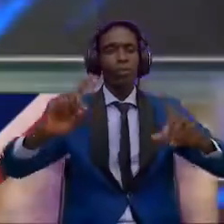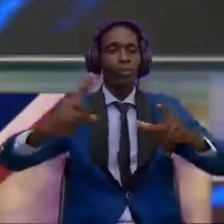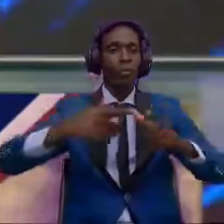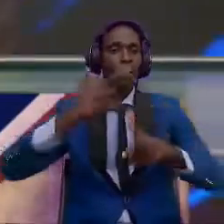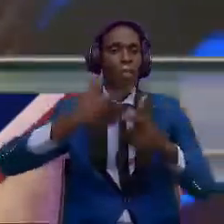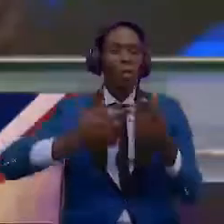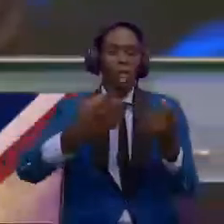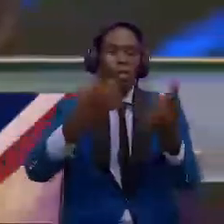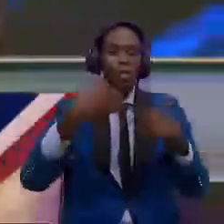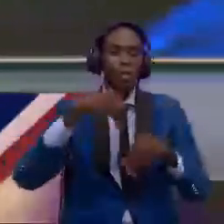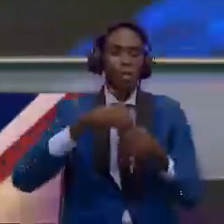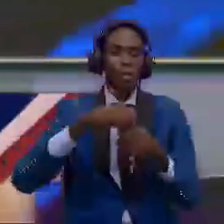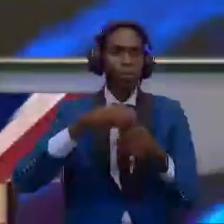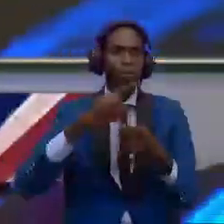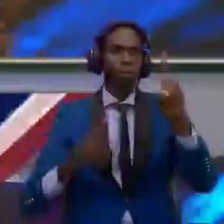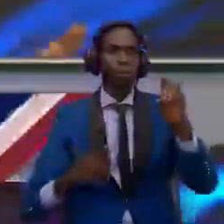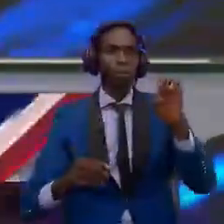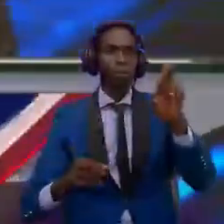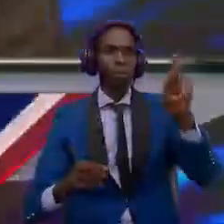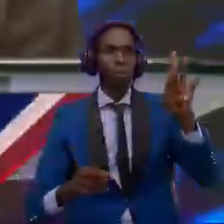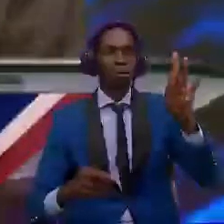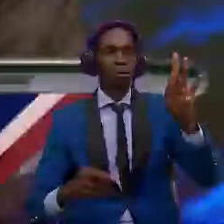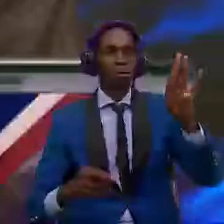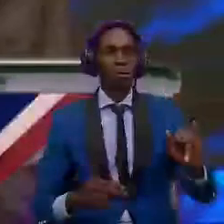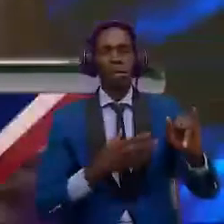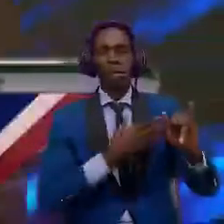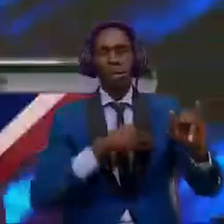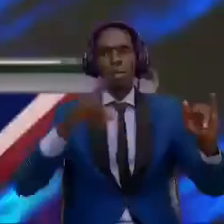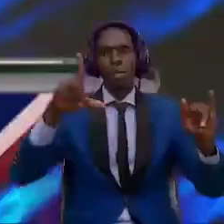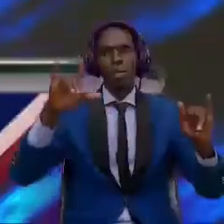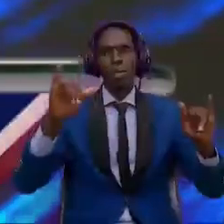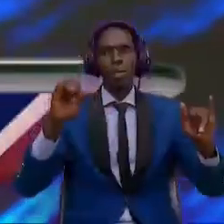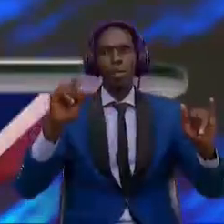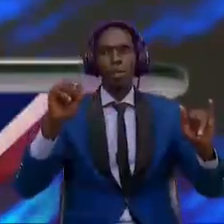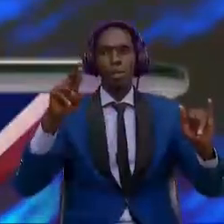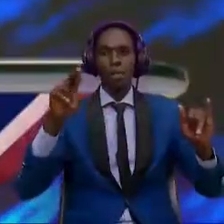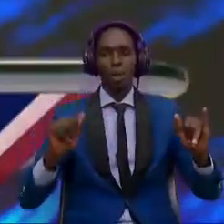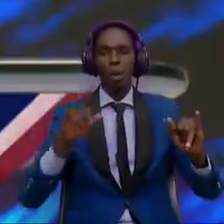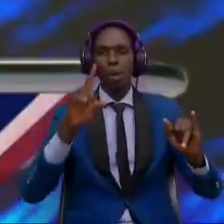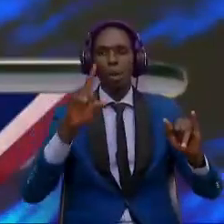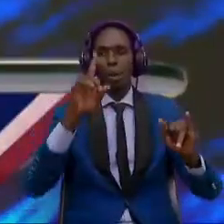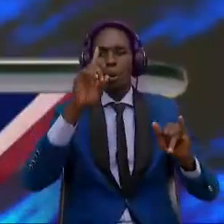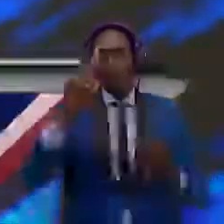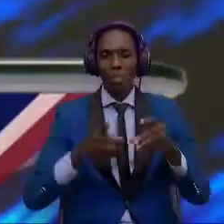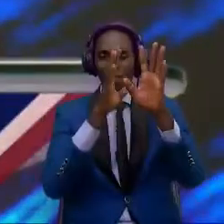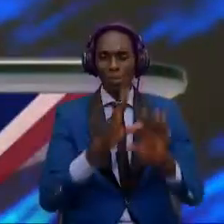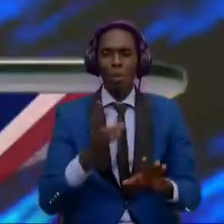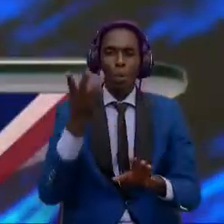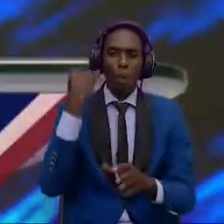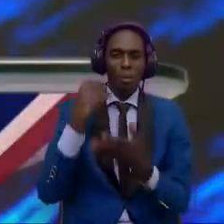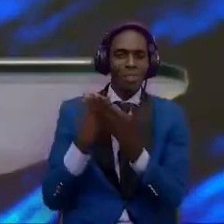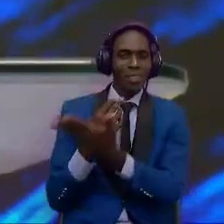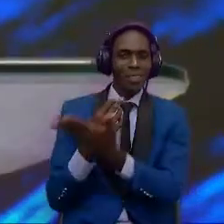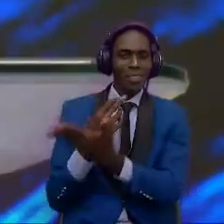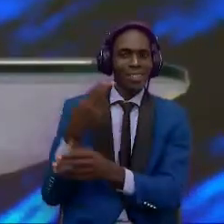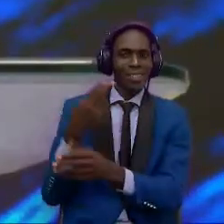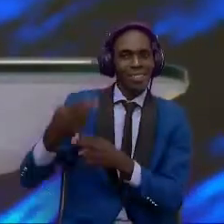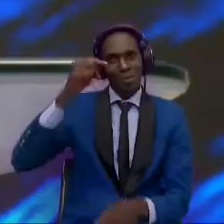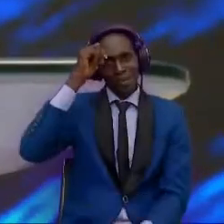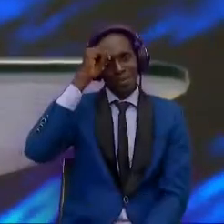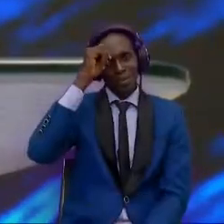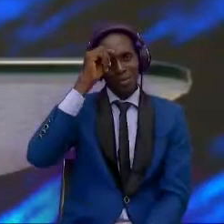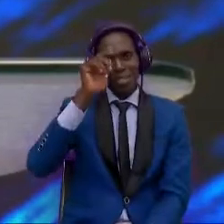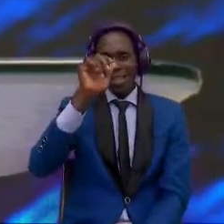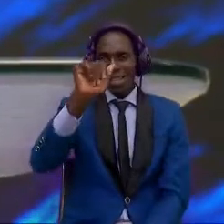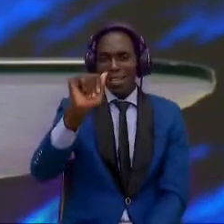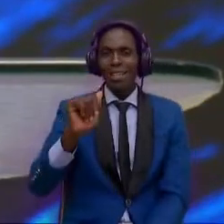to Derbe and Lystra, and behold, a certain disciple was there named Timothy. A